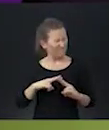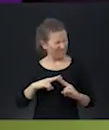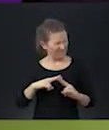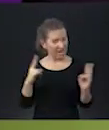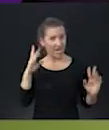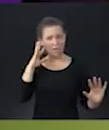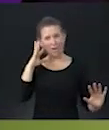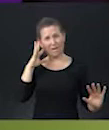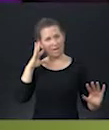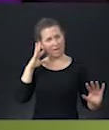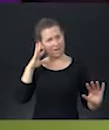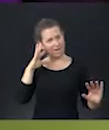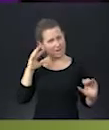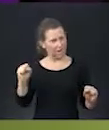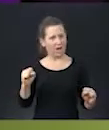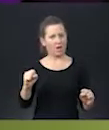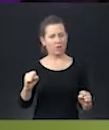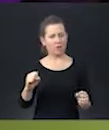people